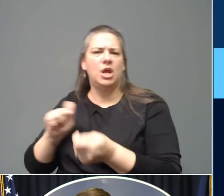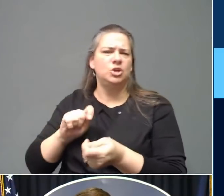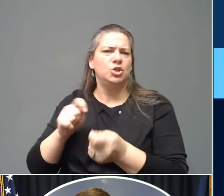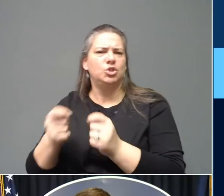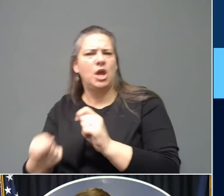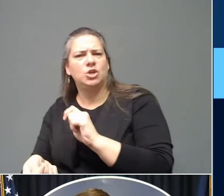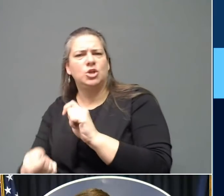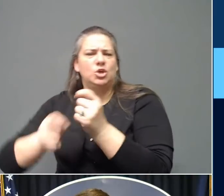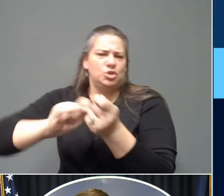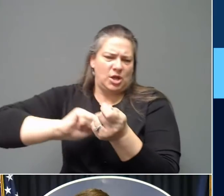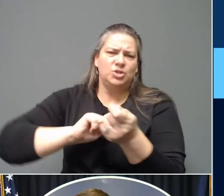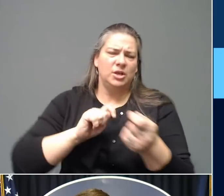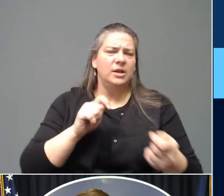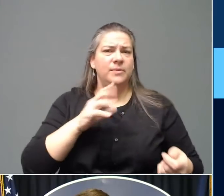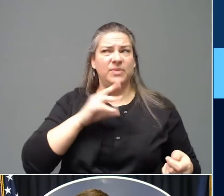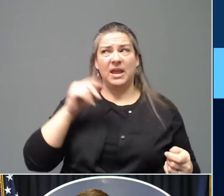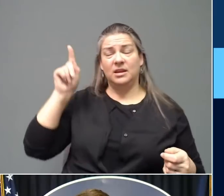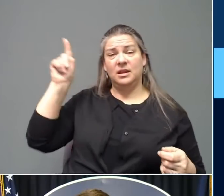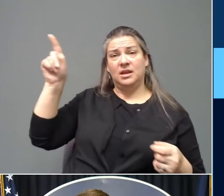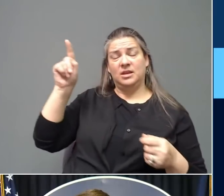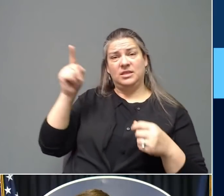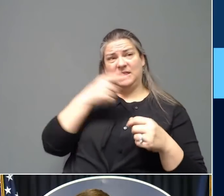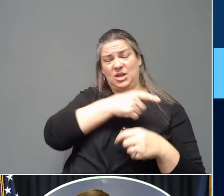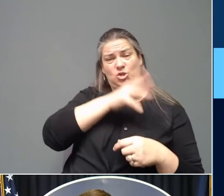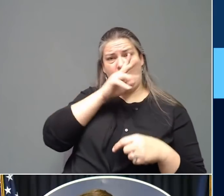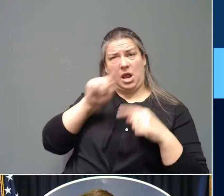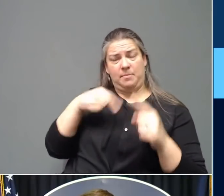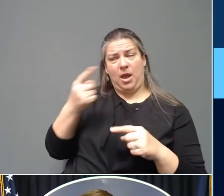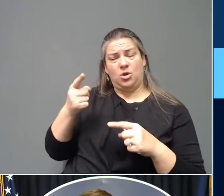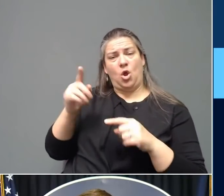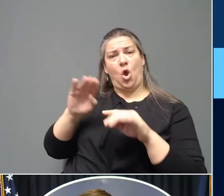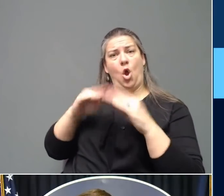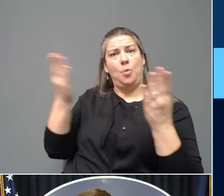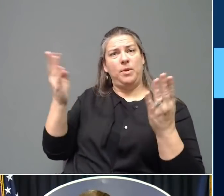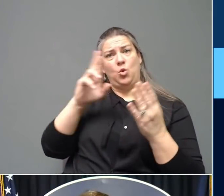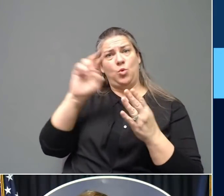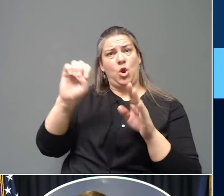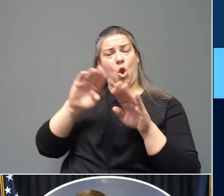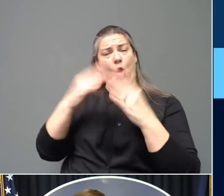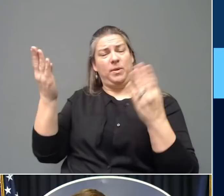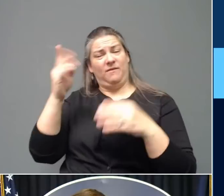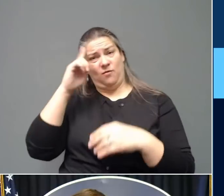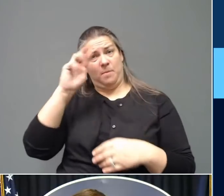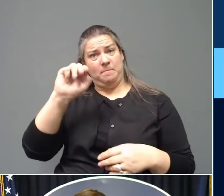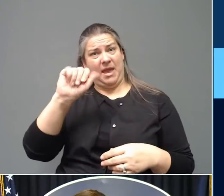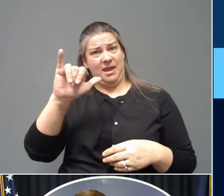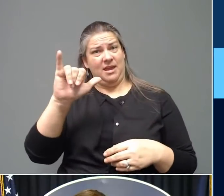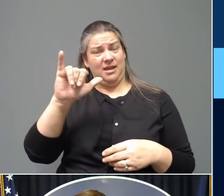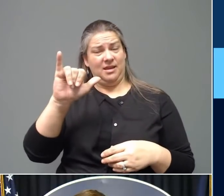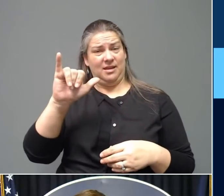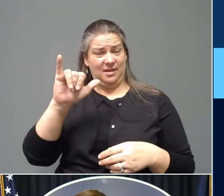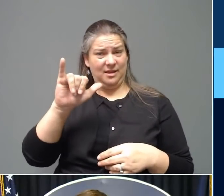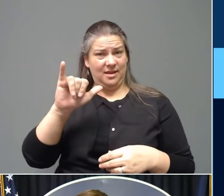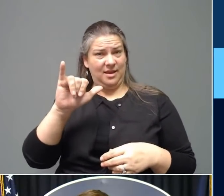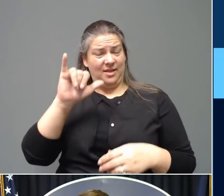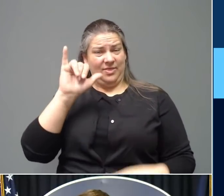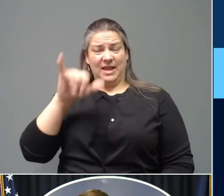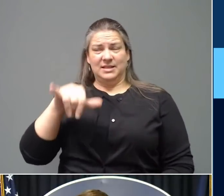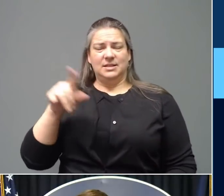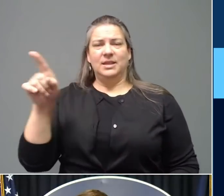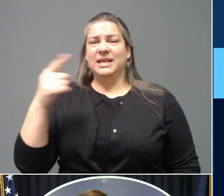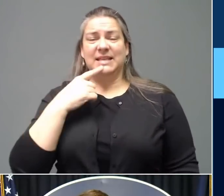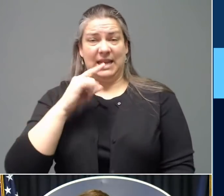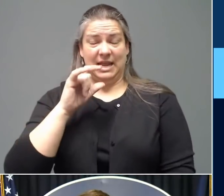country in May. And that reopening plan written into The guidance that would become law says that if we've